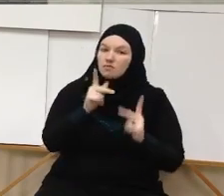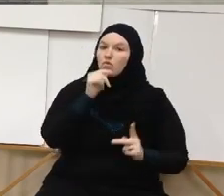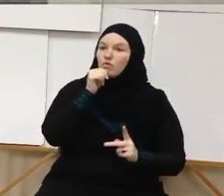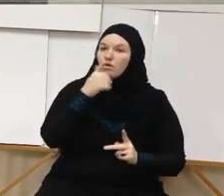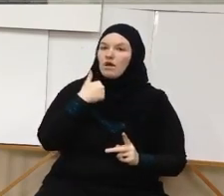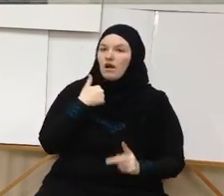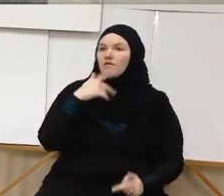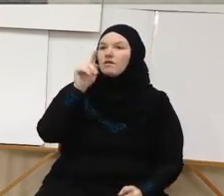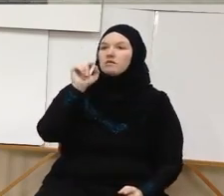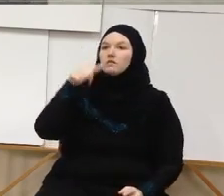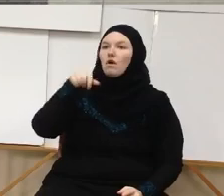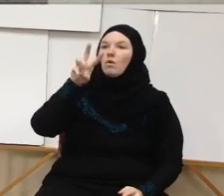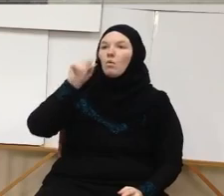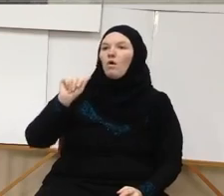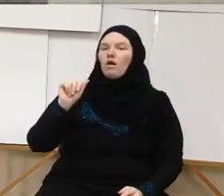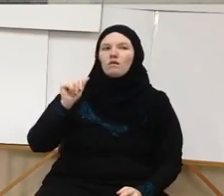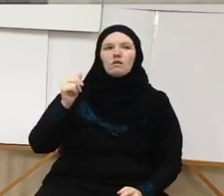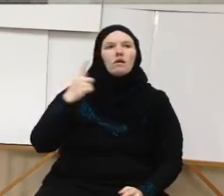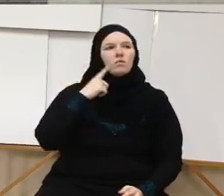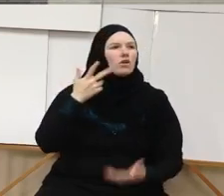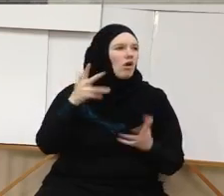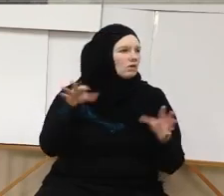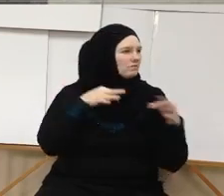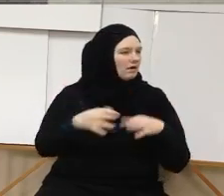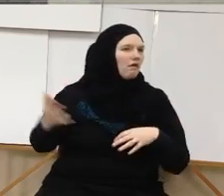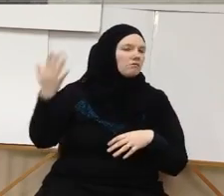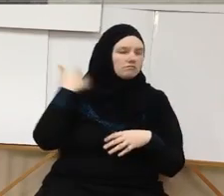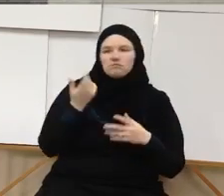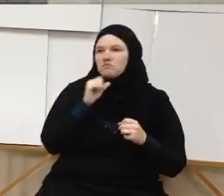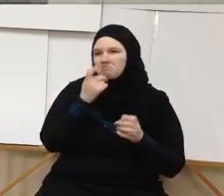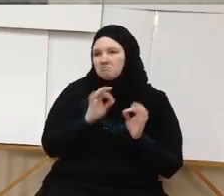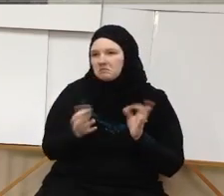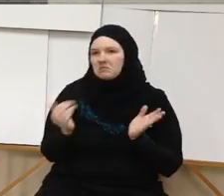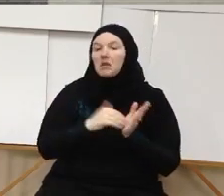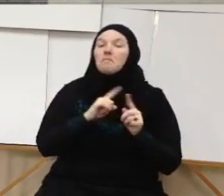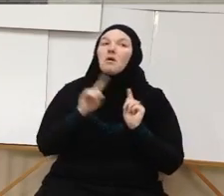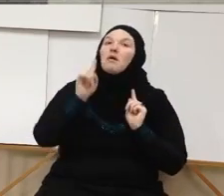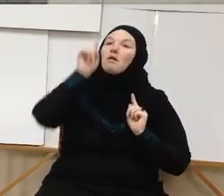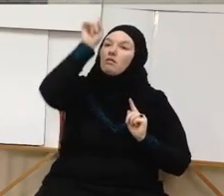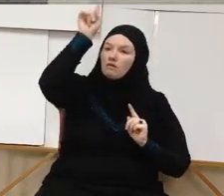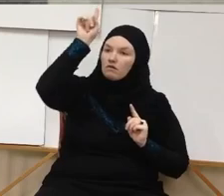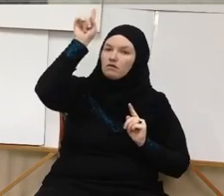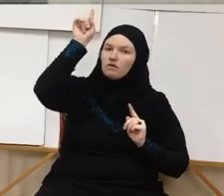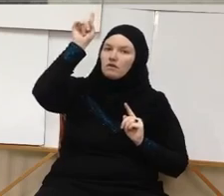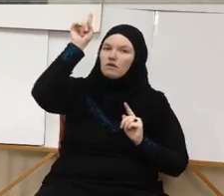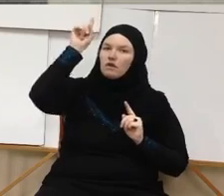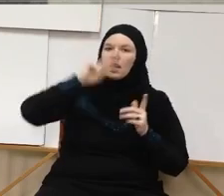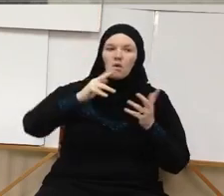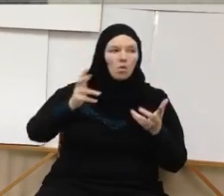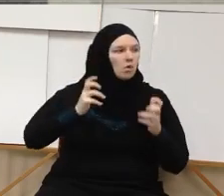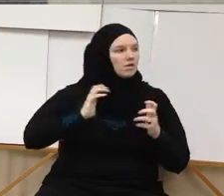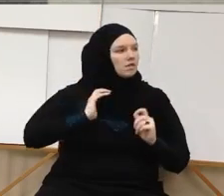about taqwa, need not to explain it again. So Allah subhanahu wa ta'ala meant for